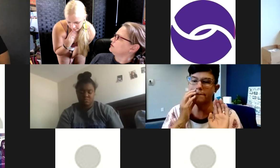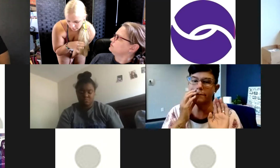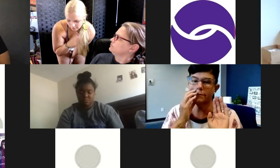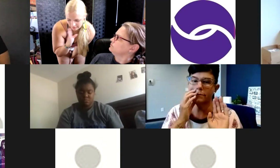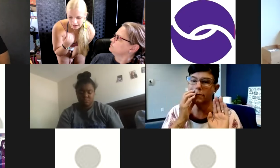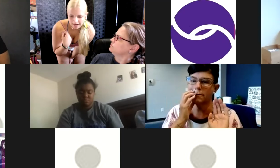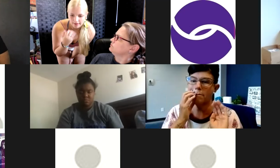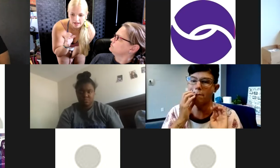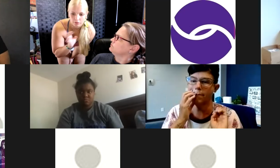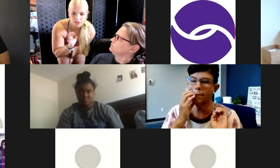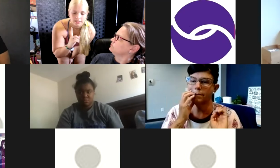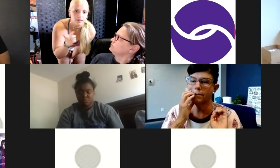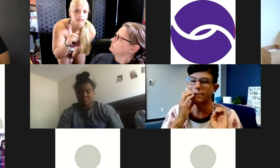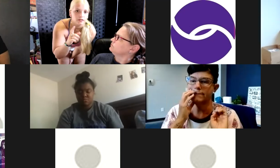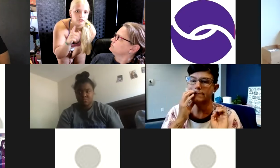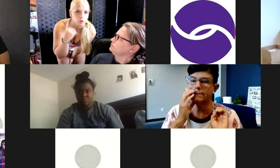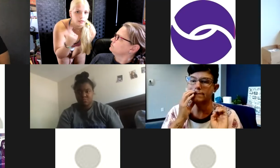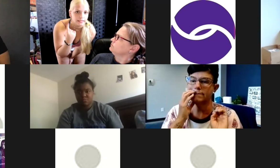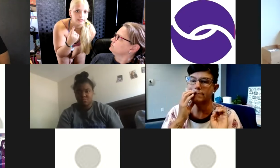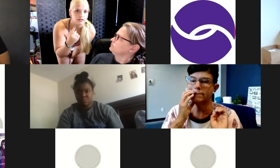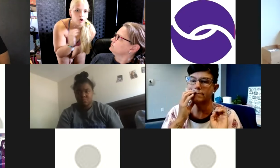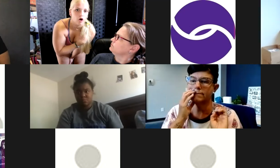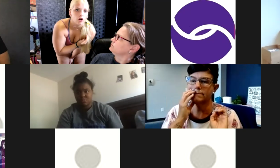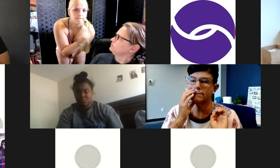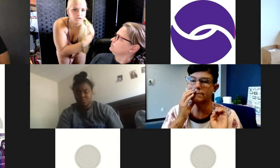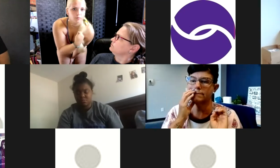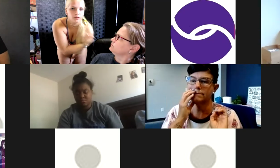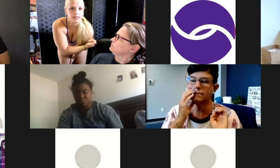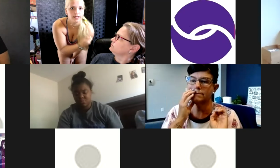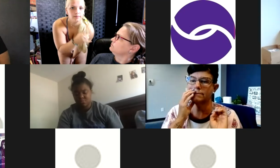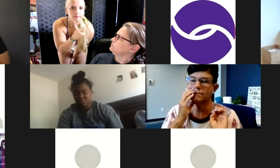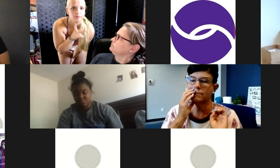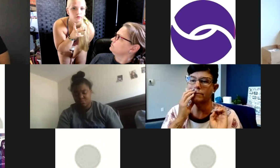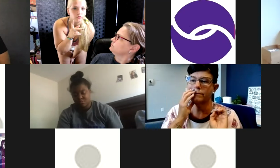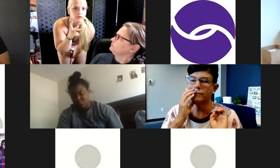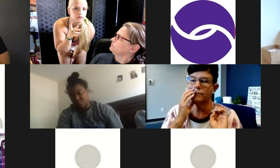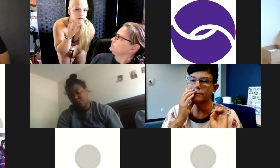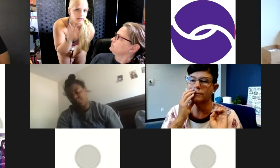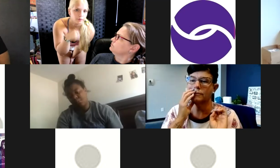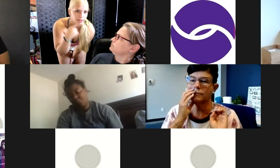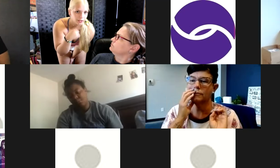I don't know. We've never had that emergency, but there's always our infirmary